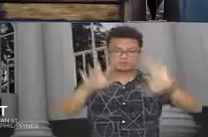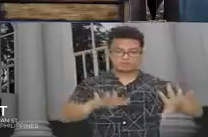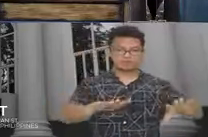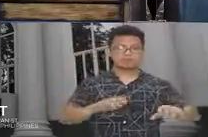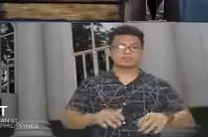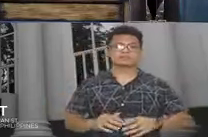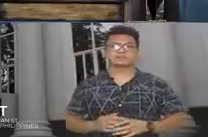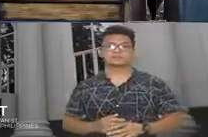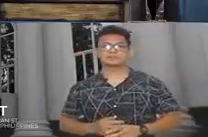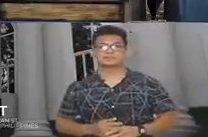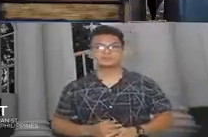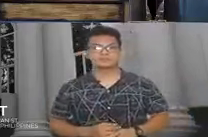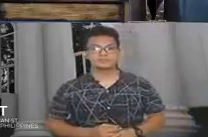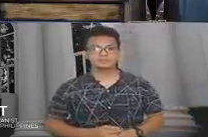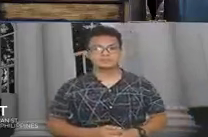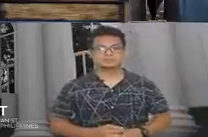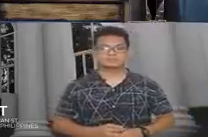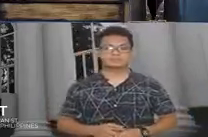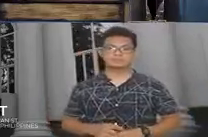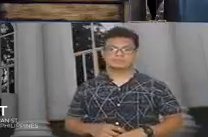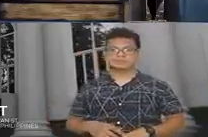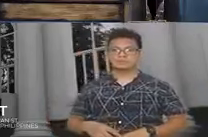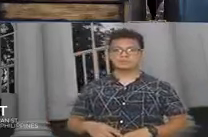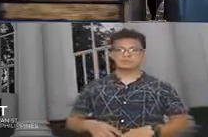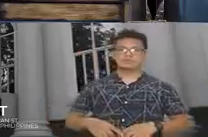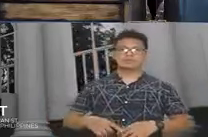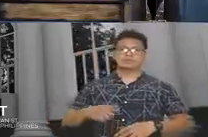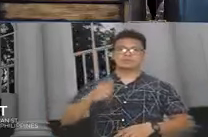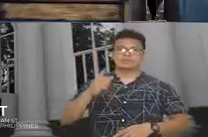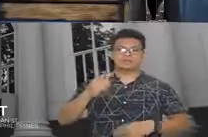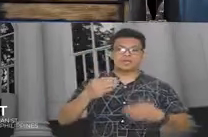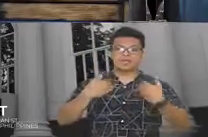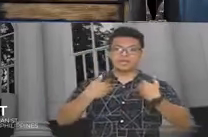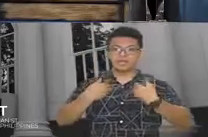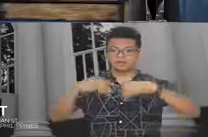to be blessing, it will be because God made it so.